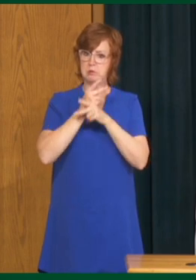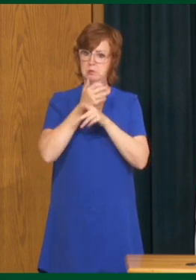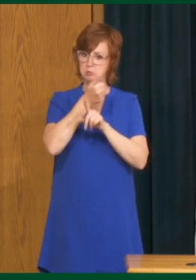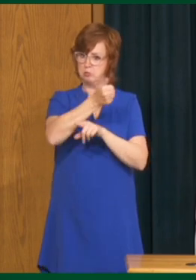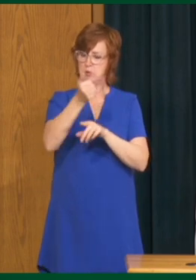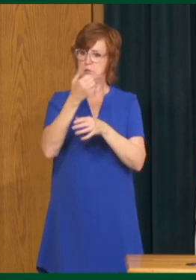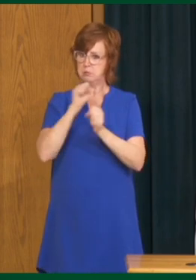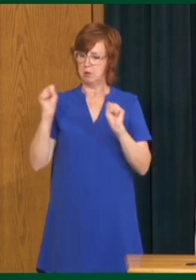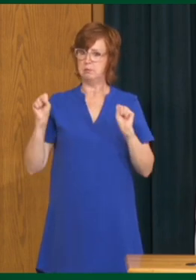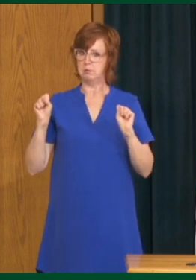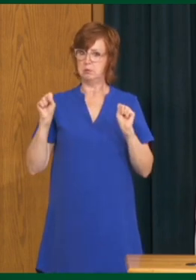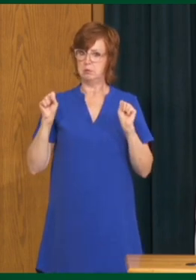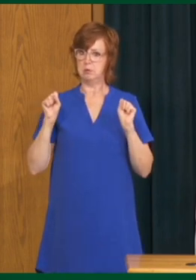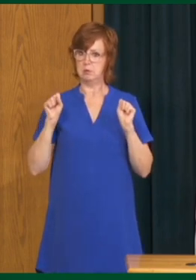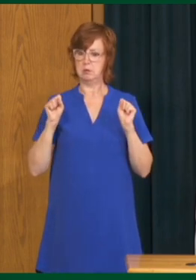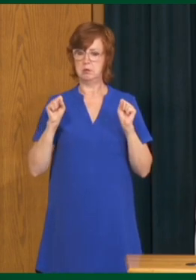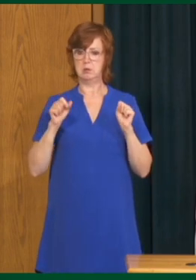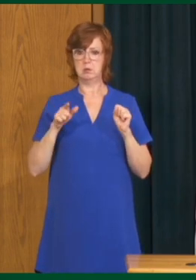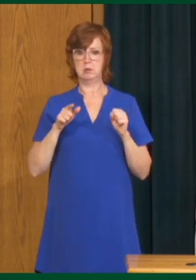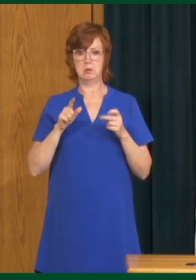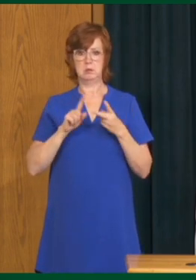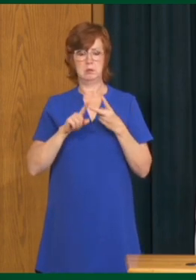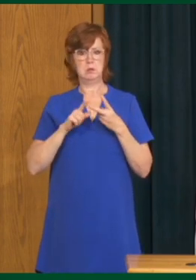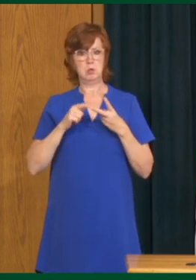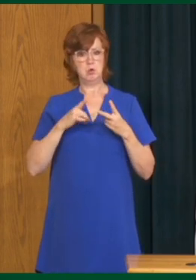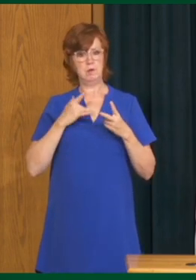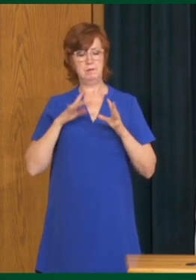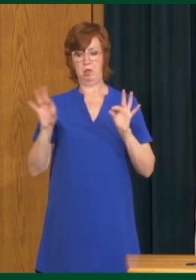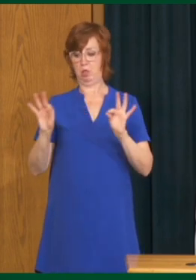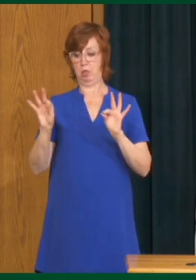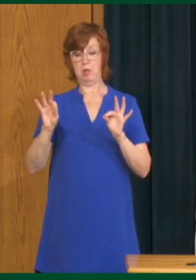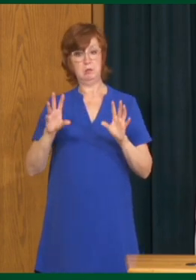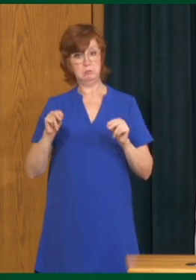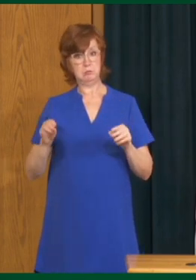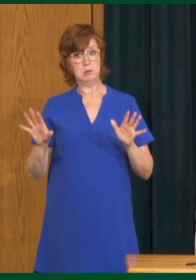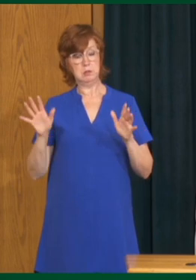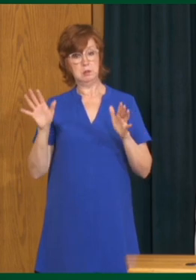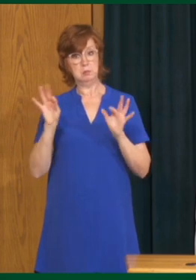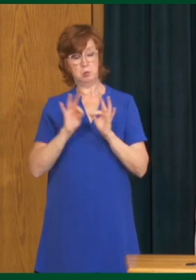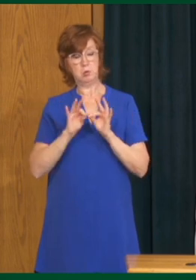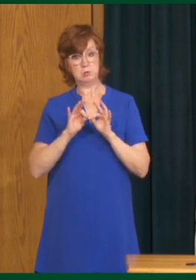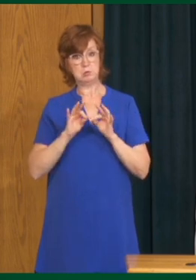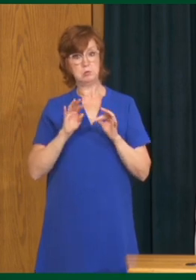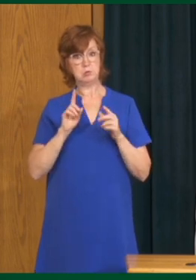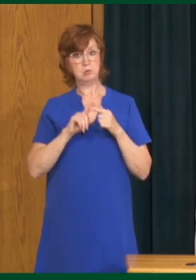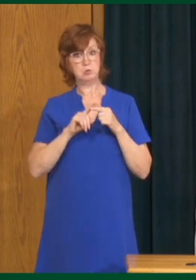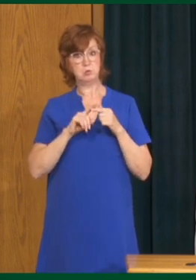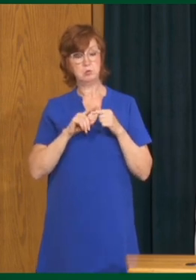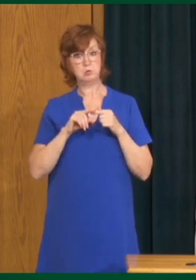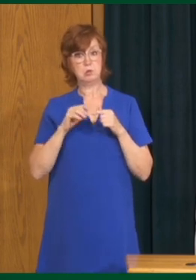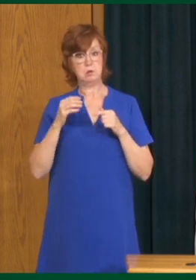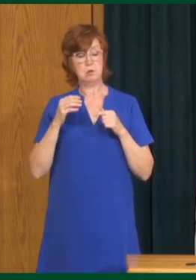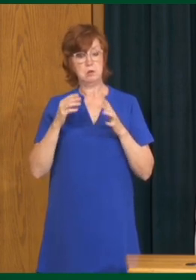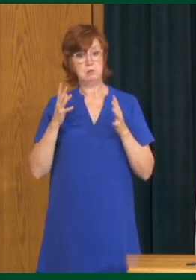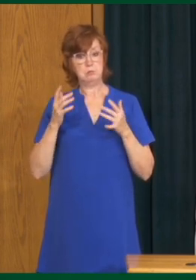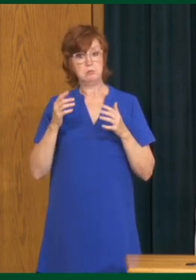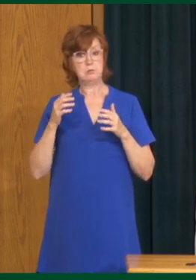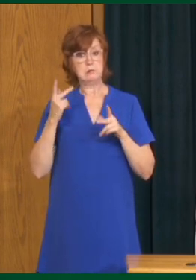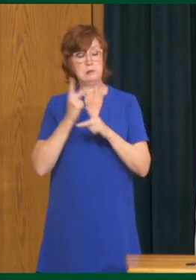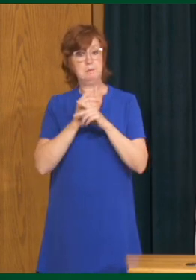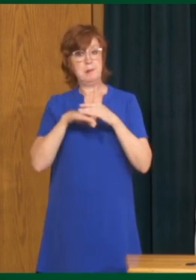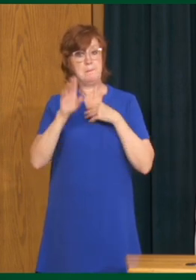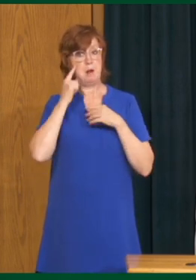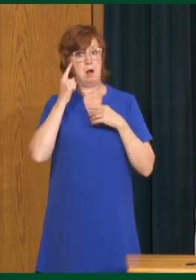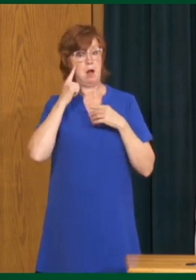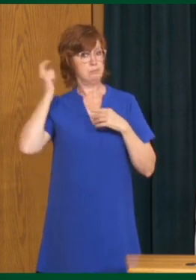have a cough or fever, you can dismiss that as not due to COVID. I think we have to look at it from both perspectives. that it may help in people just being more aware